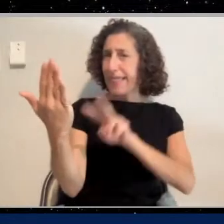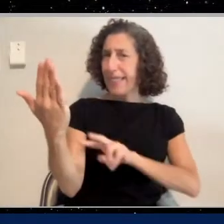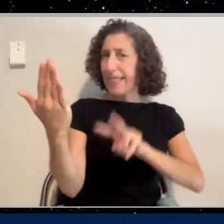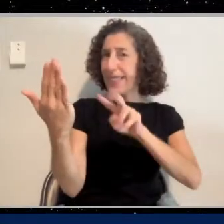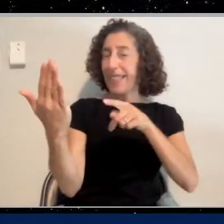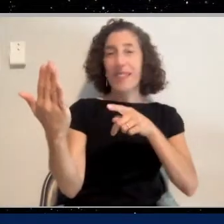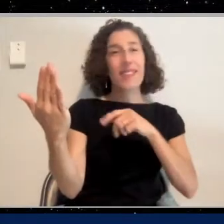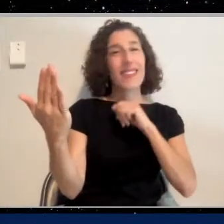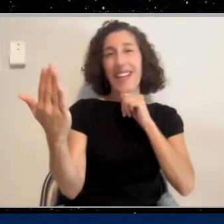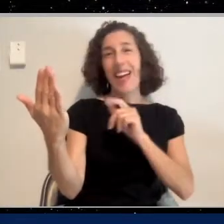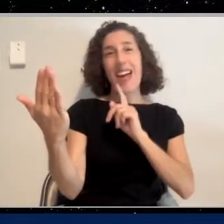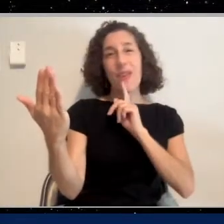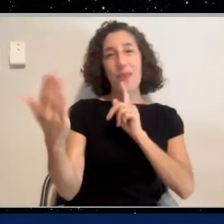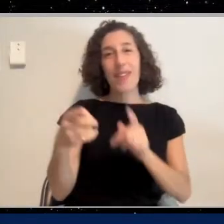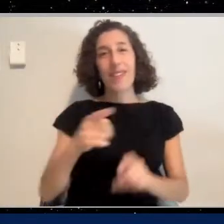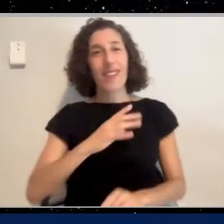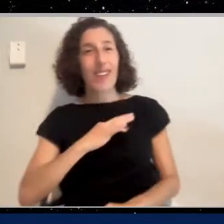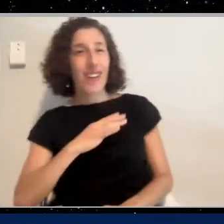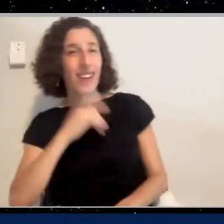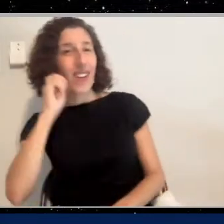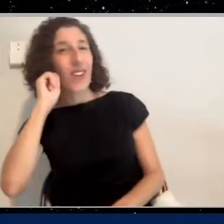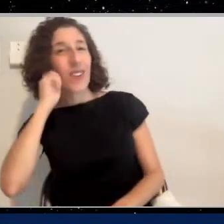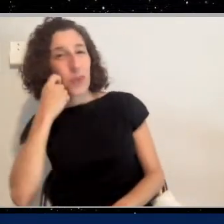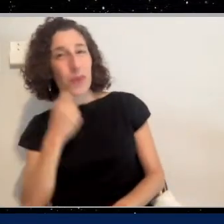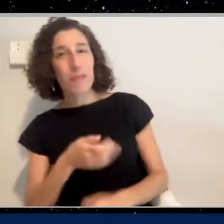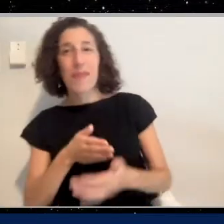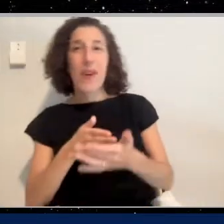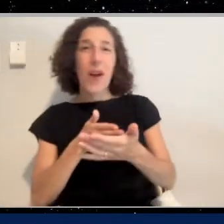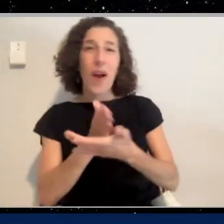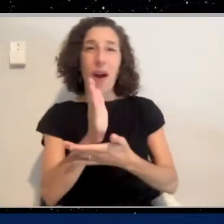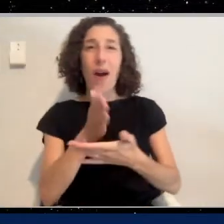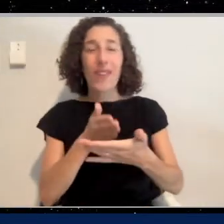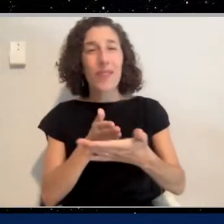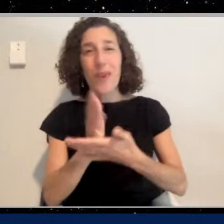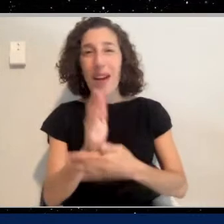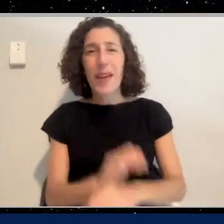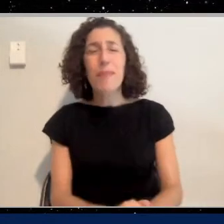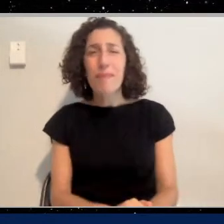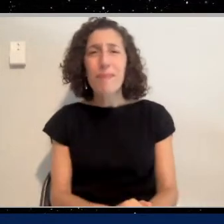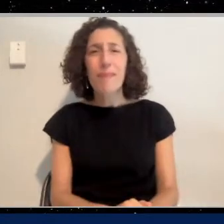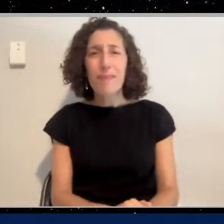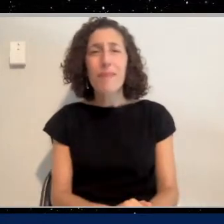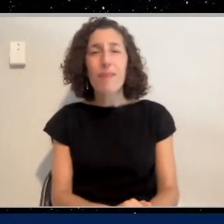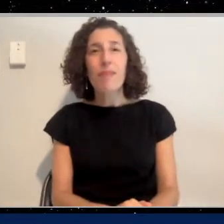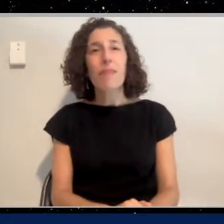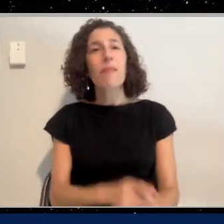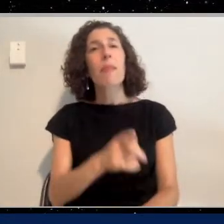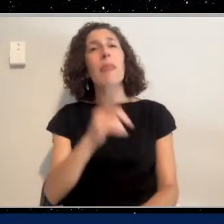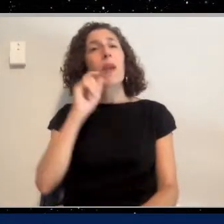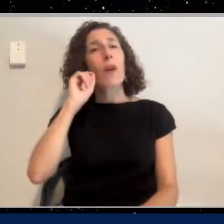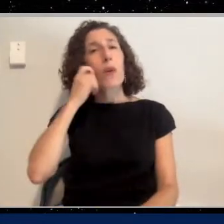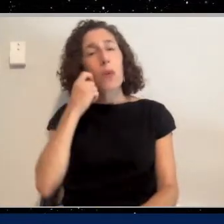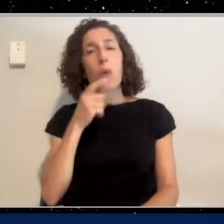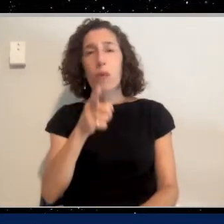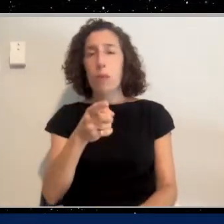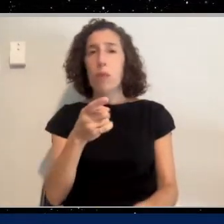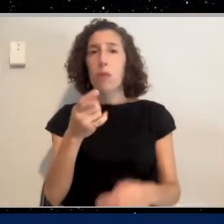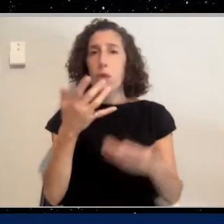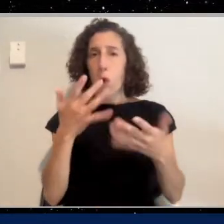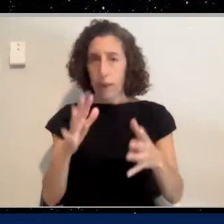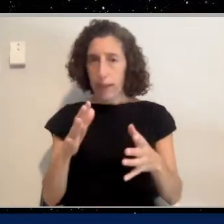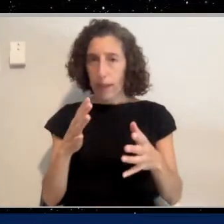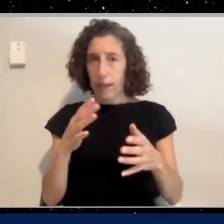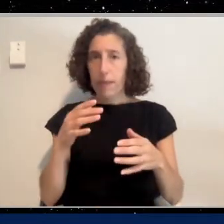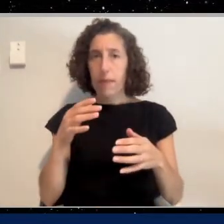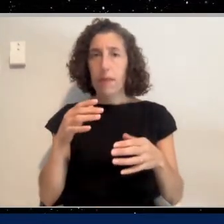Gotcha. All right. What other sorts of things, like you talked about the programs, we talked about some of the ways